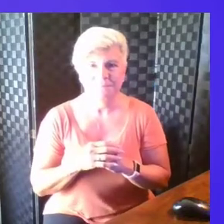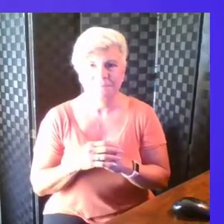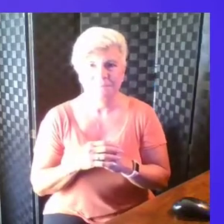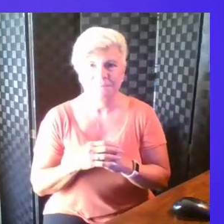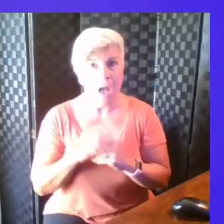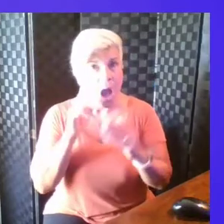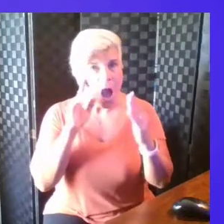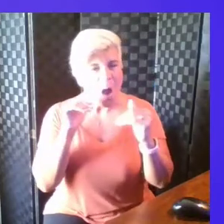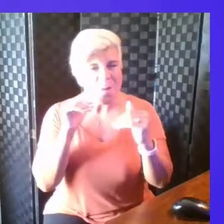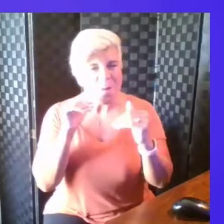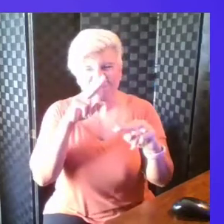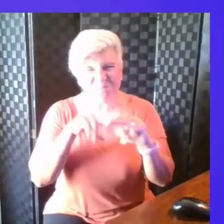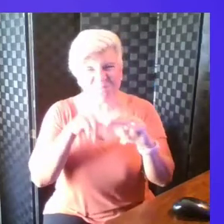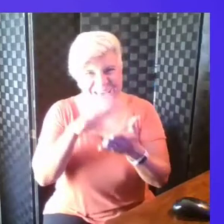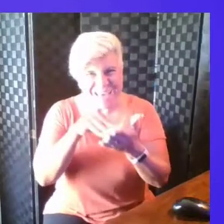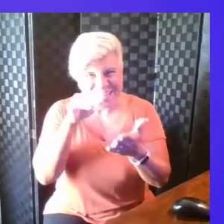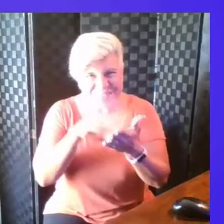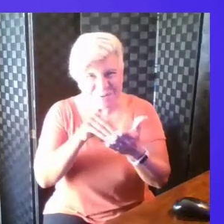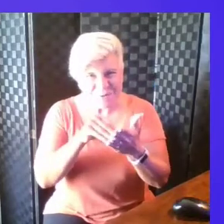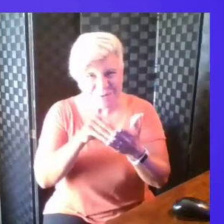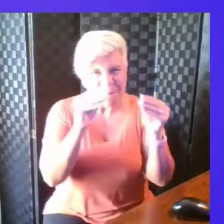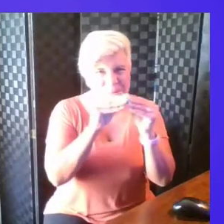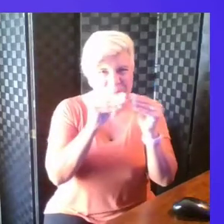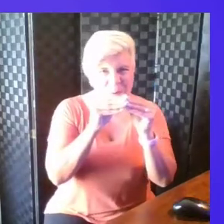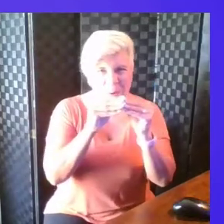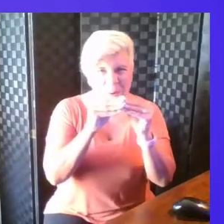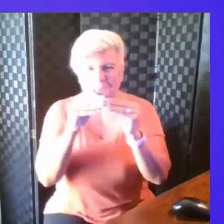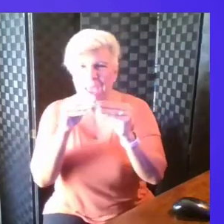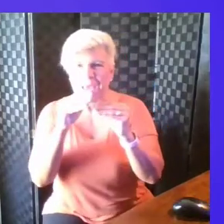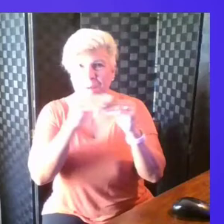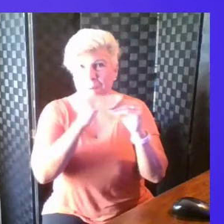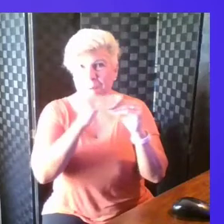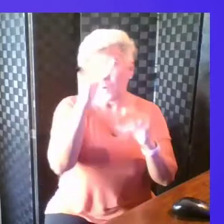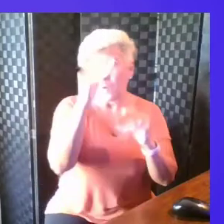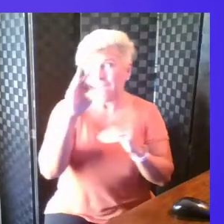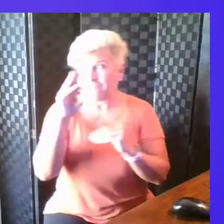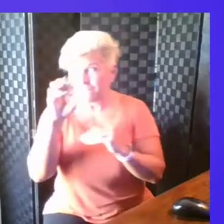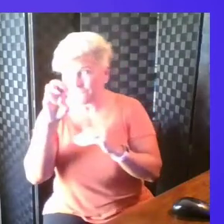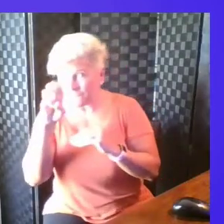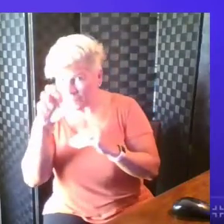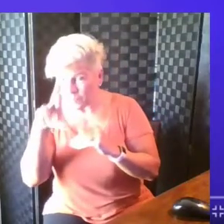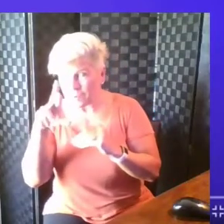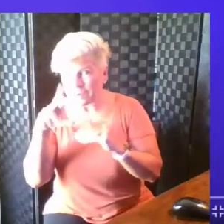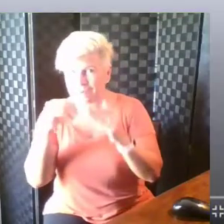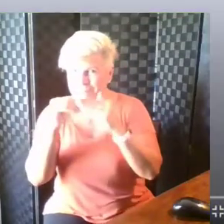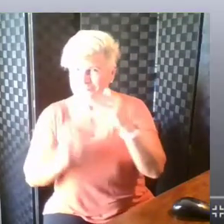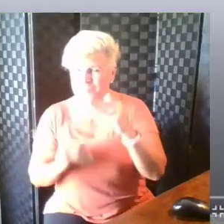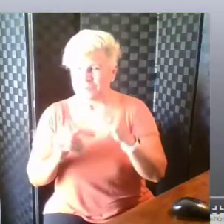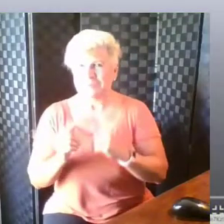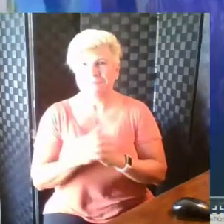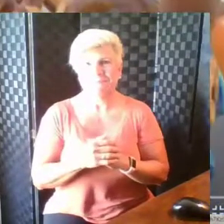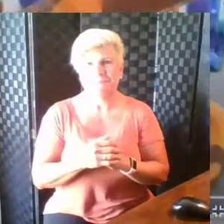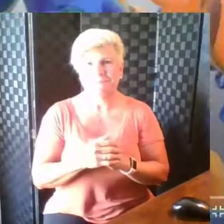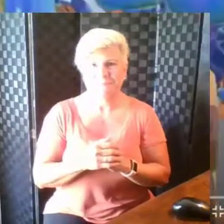I hope you had fun learning more and fewer with me. We'll see you next time. Goodbye.